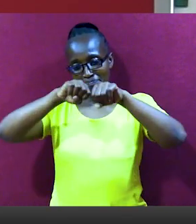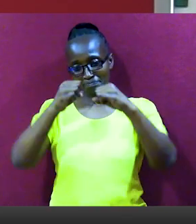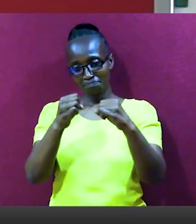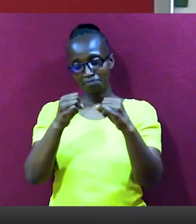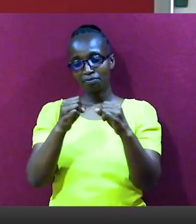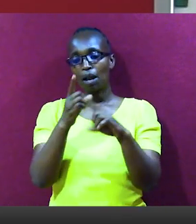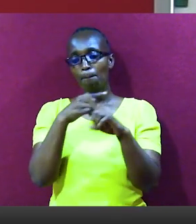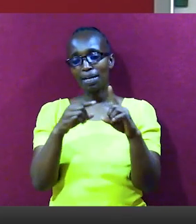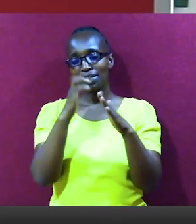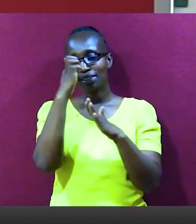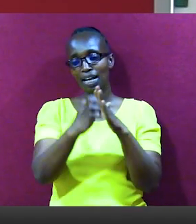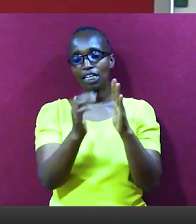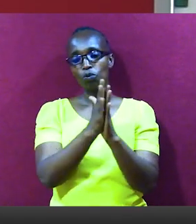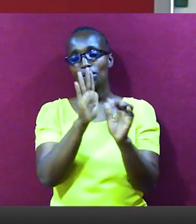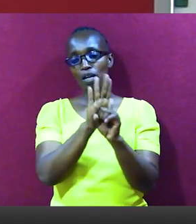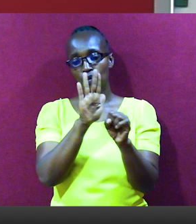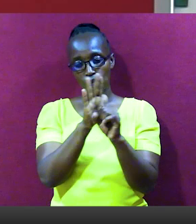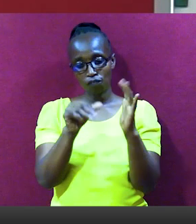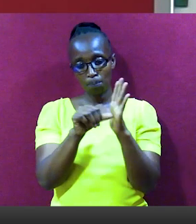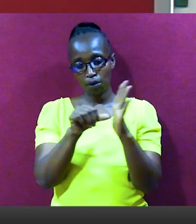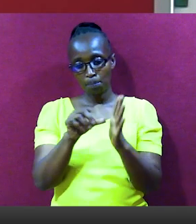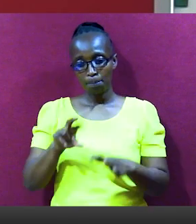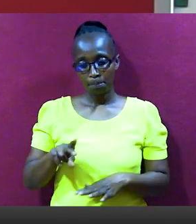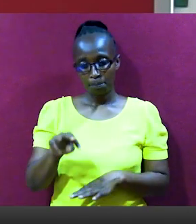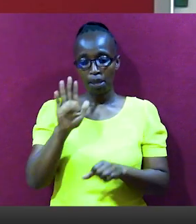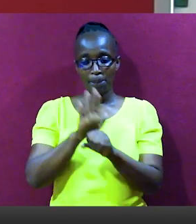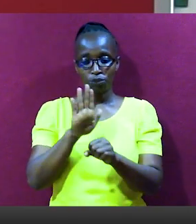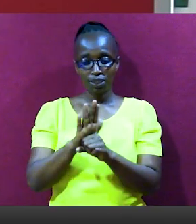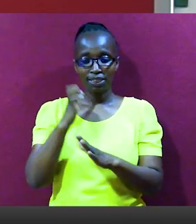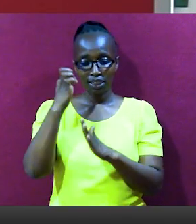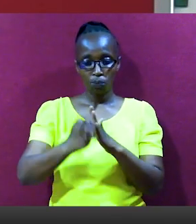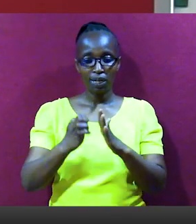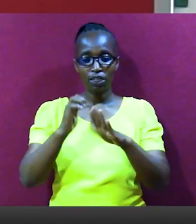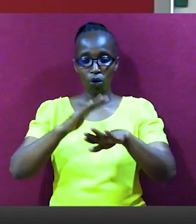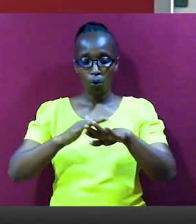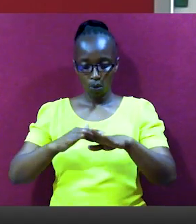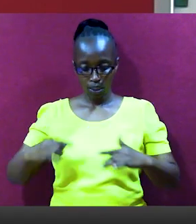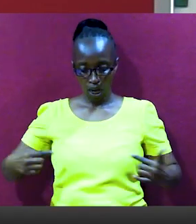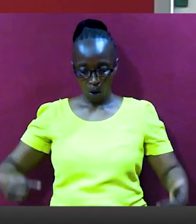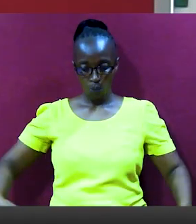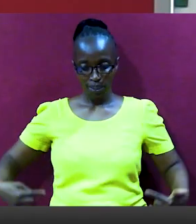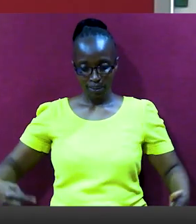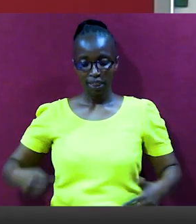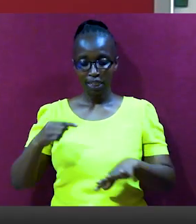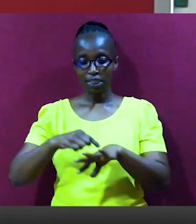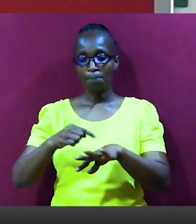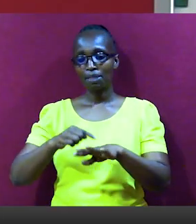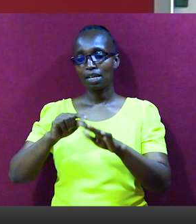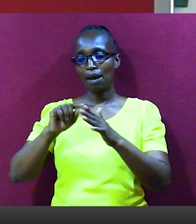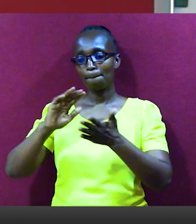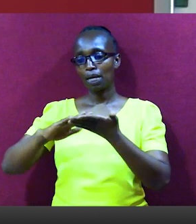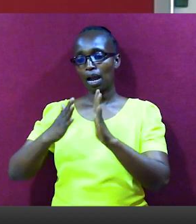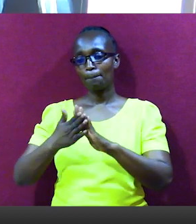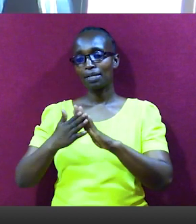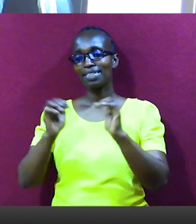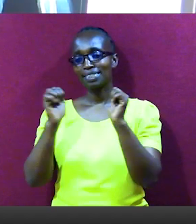or twisted. Now those ones end up with a lot of problems walking. And for that reason, many of them will end up on a